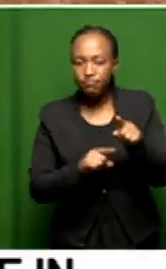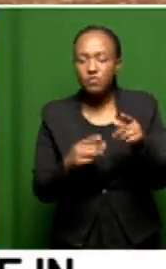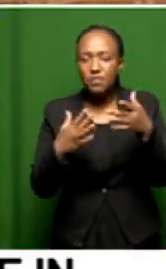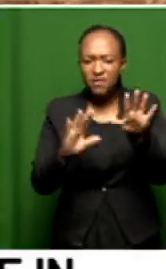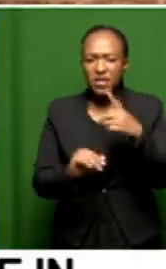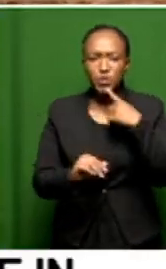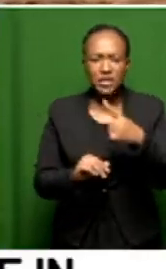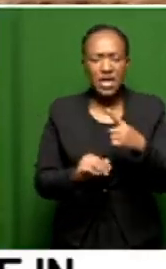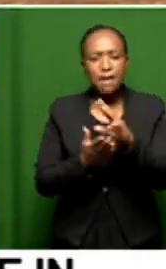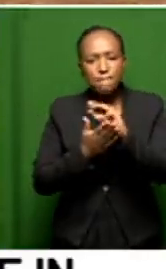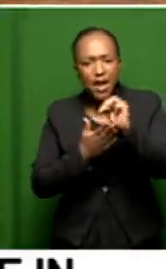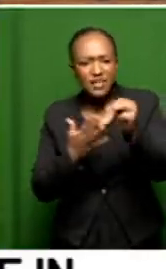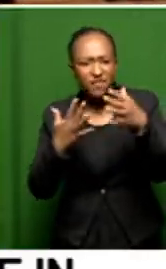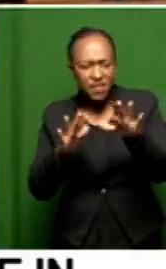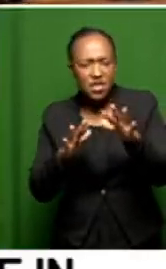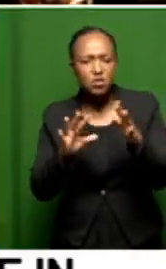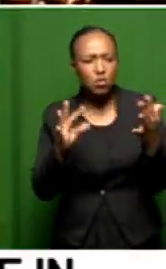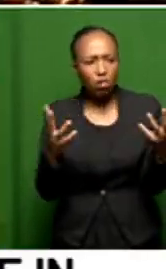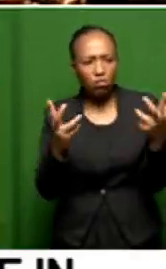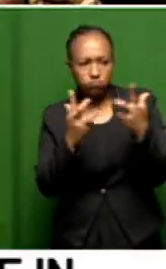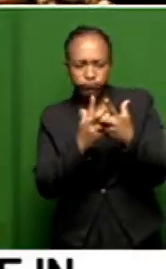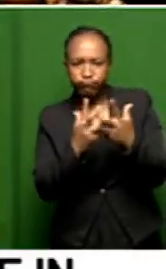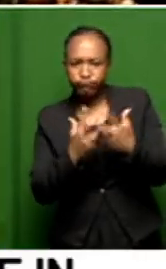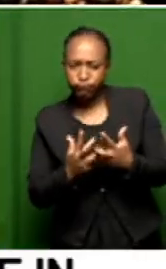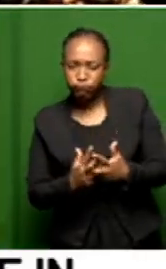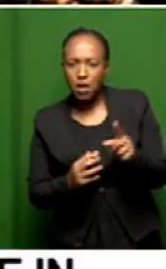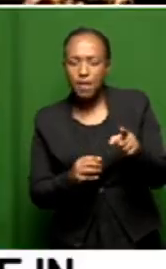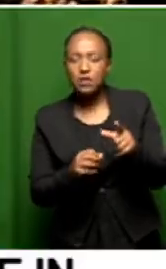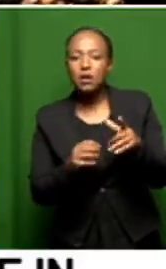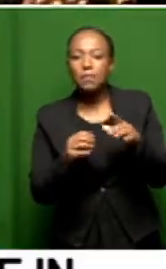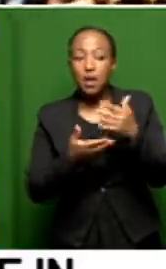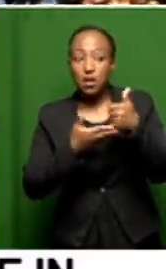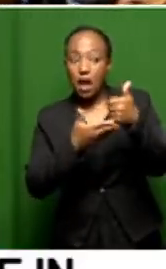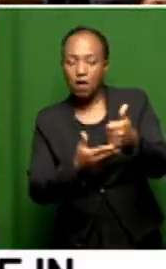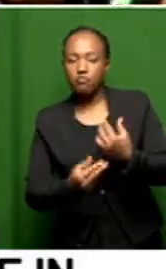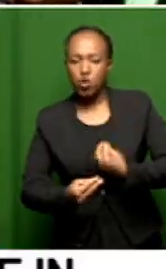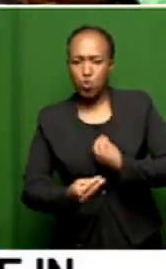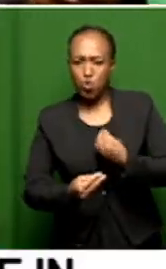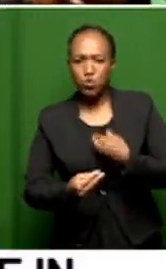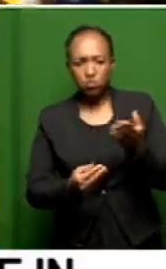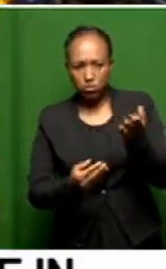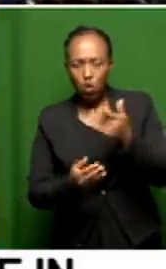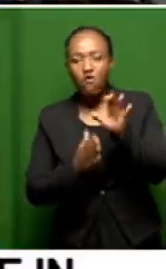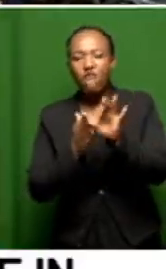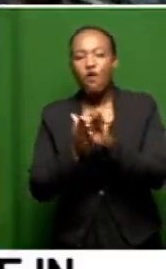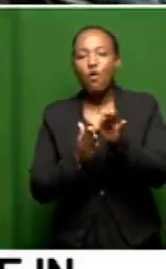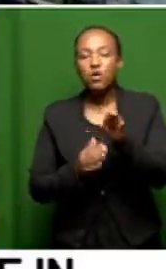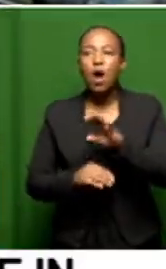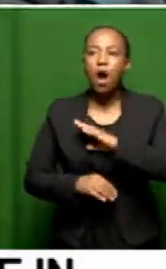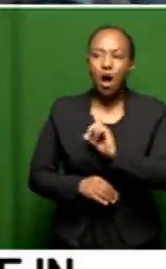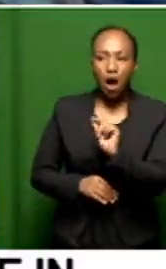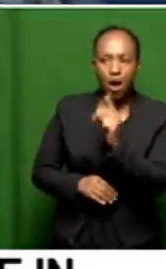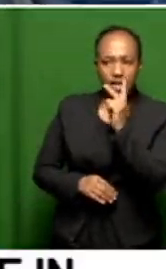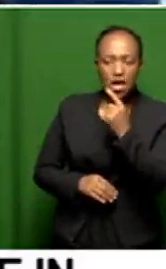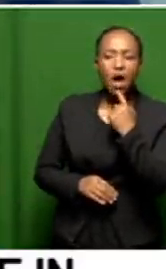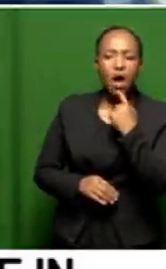these messages and you contextualize them. So it assists then in getting the youth up and going to vote, because then they see where